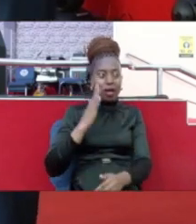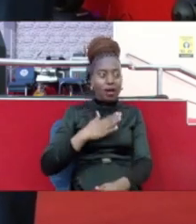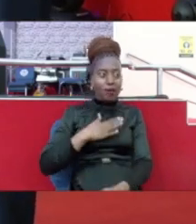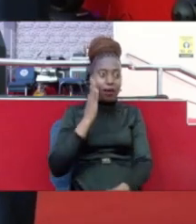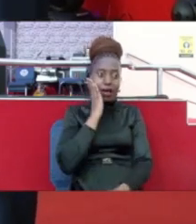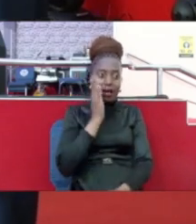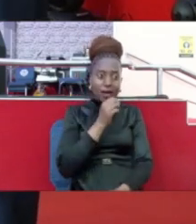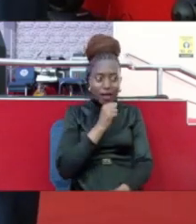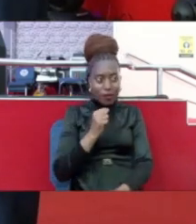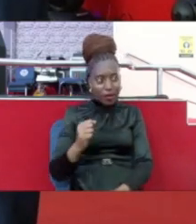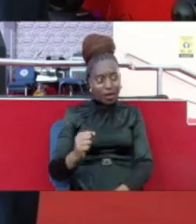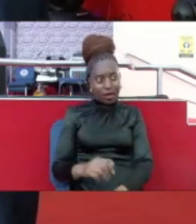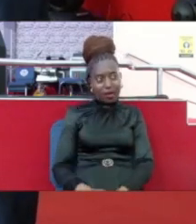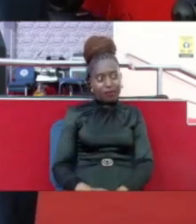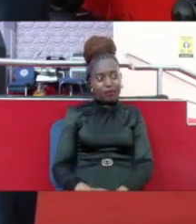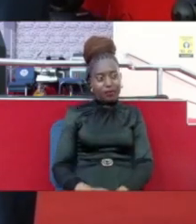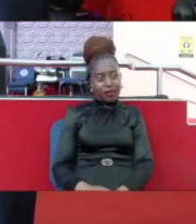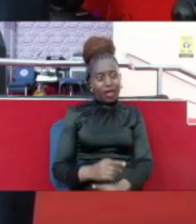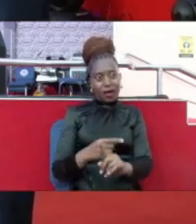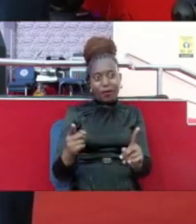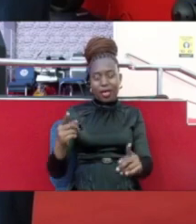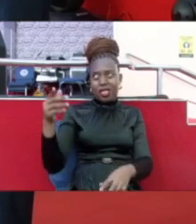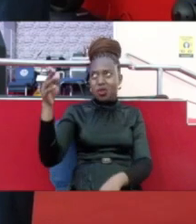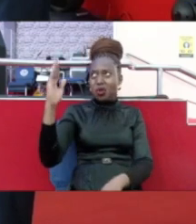But God wasn't looking at the amount.